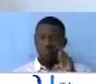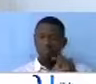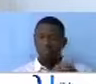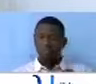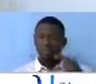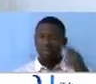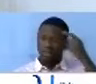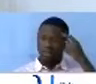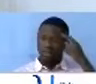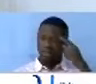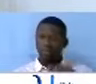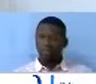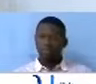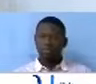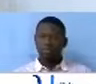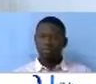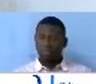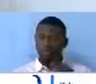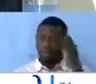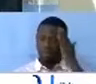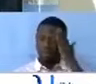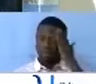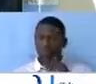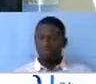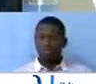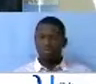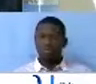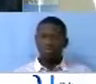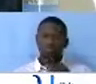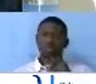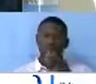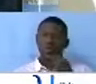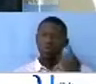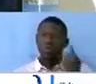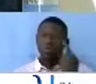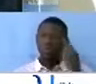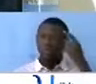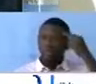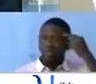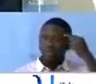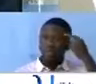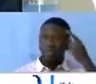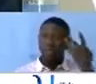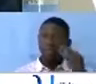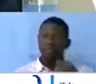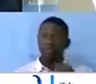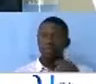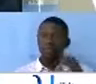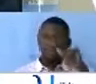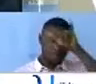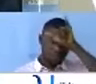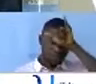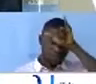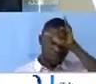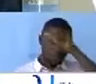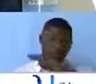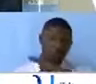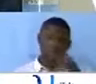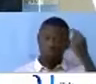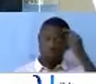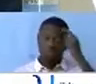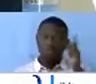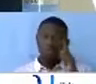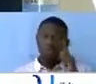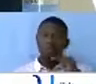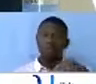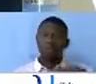I do. Well, you can only guess. Even the devil knows not what is in man's mind. The